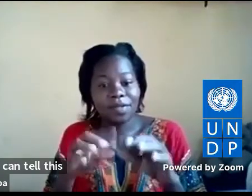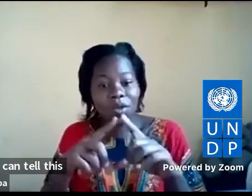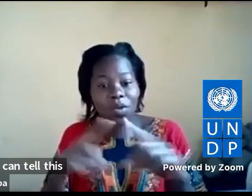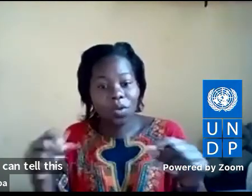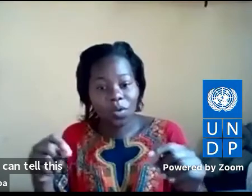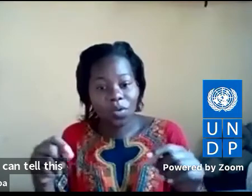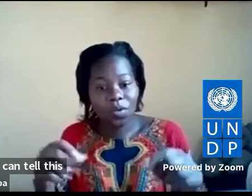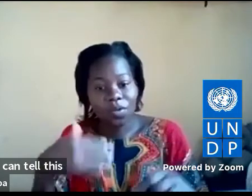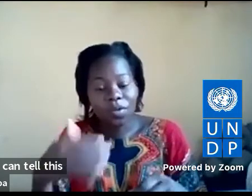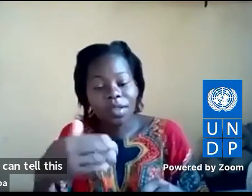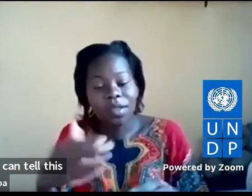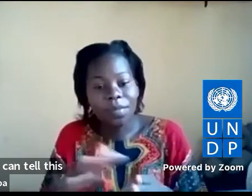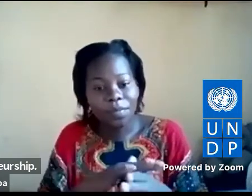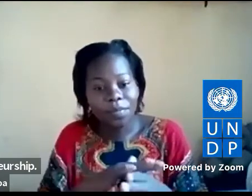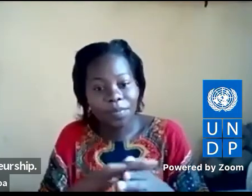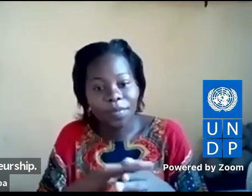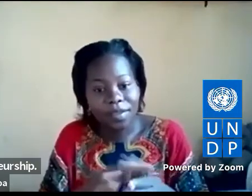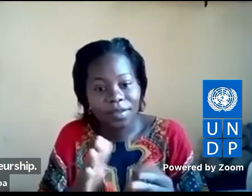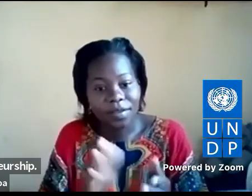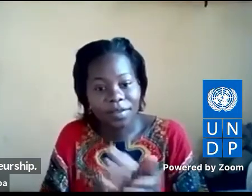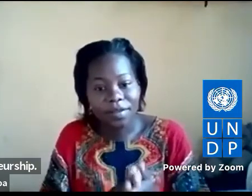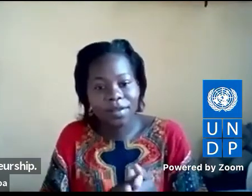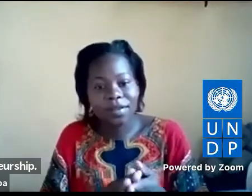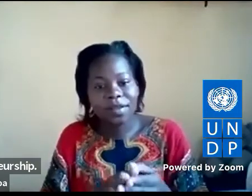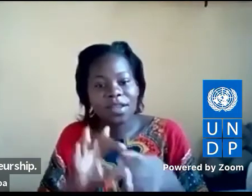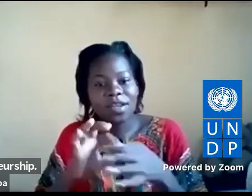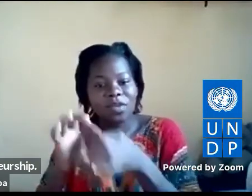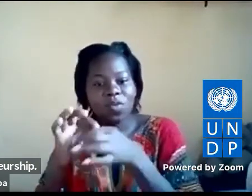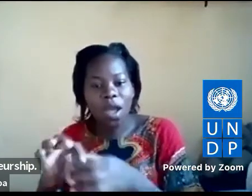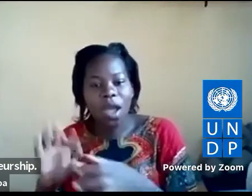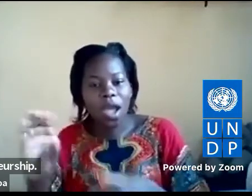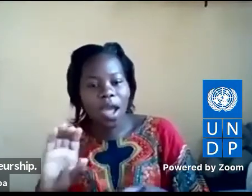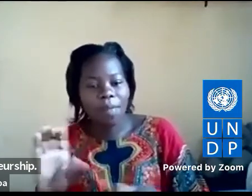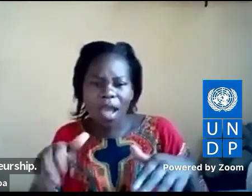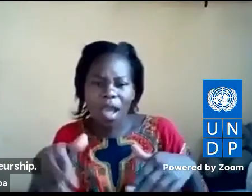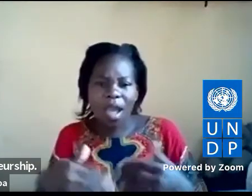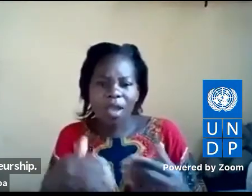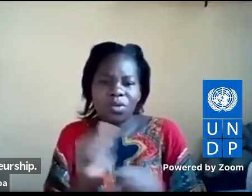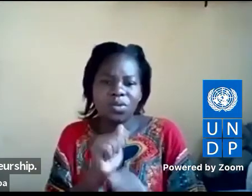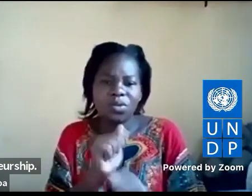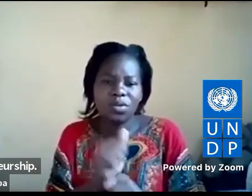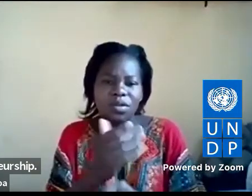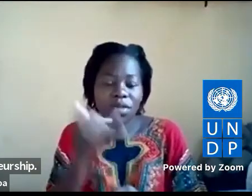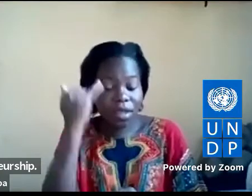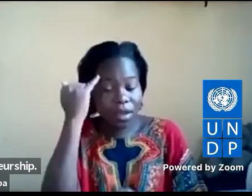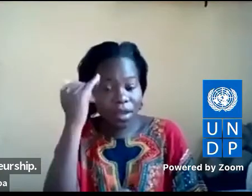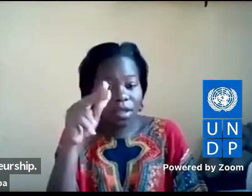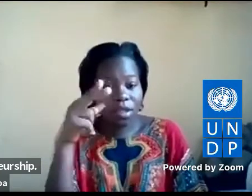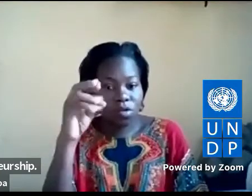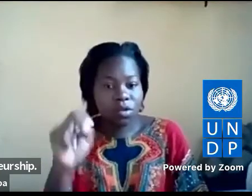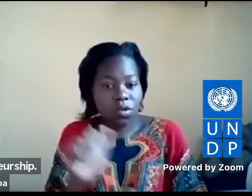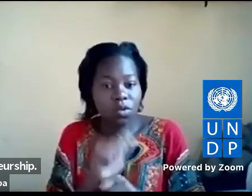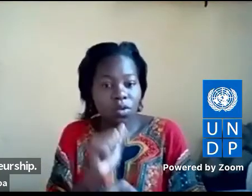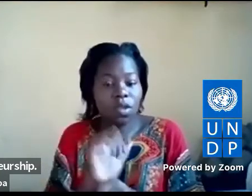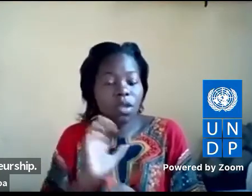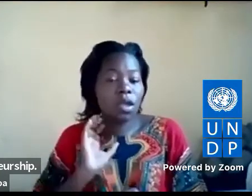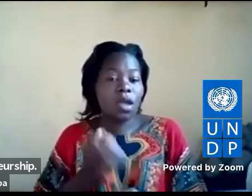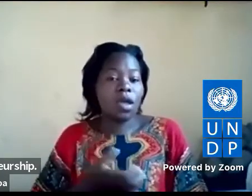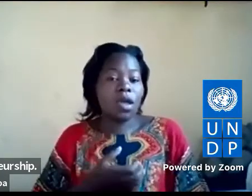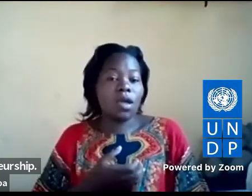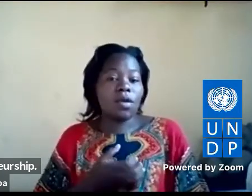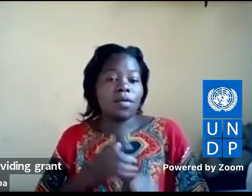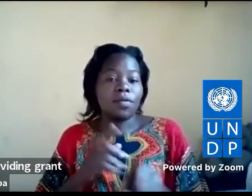entrepreneurship, networks, capital. How are we doing that? I think the Ideathon is we're doing our bit by, in the first instance,